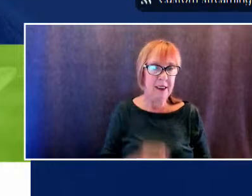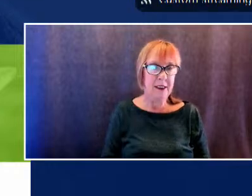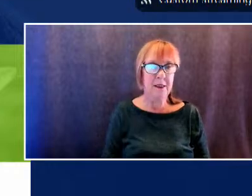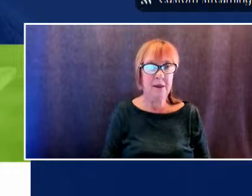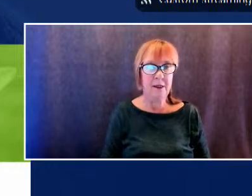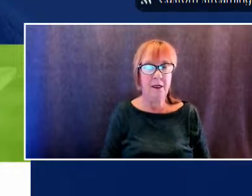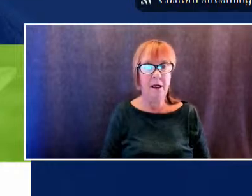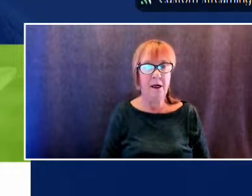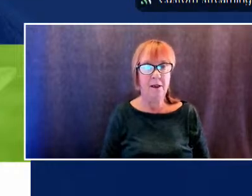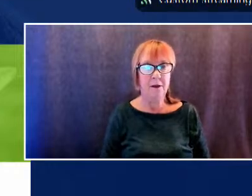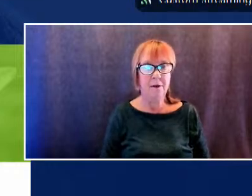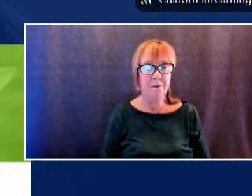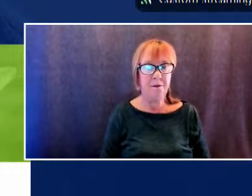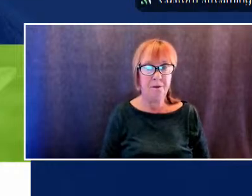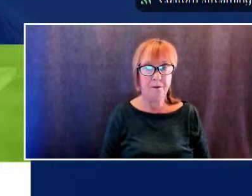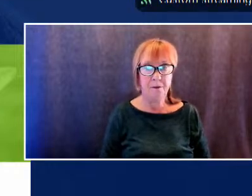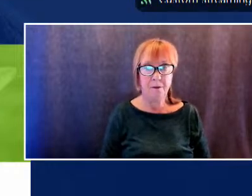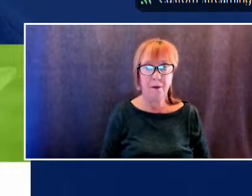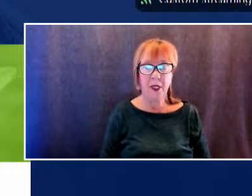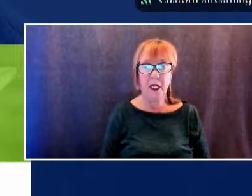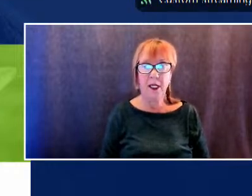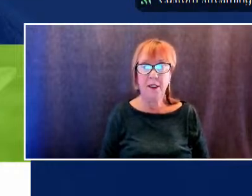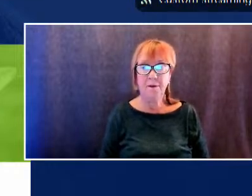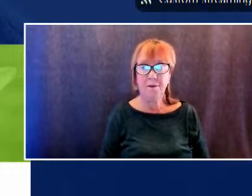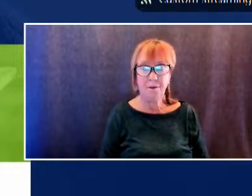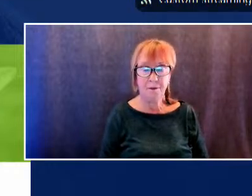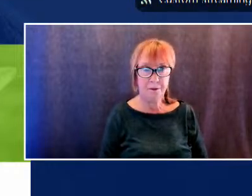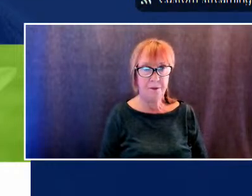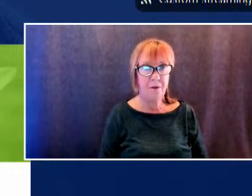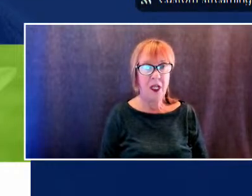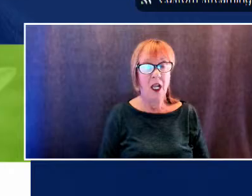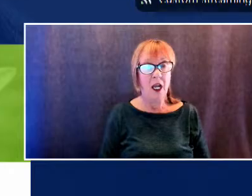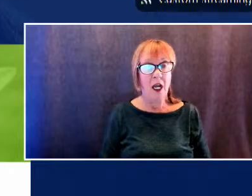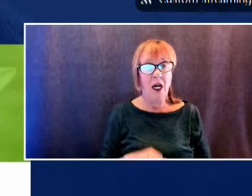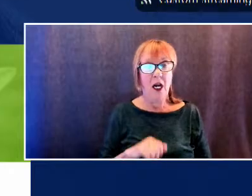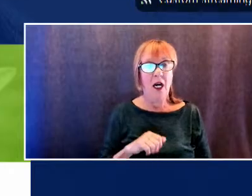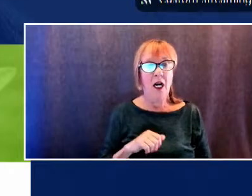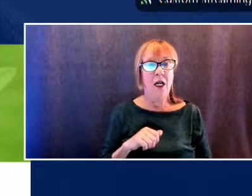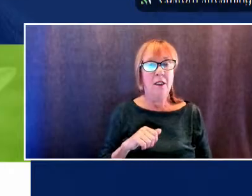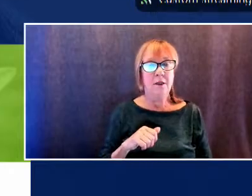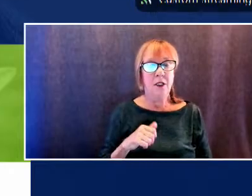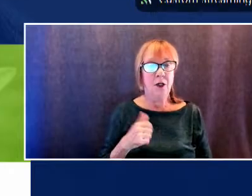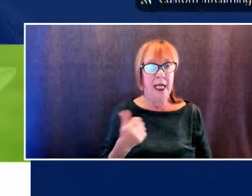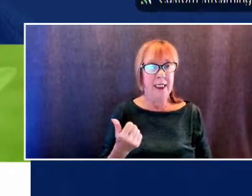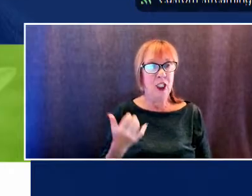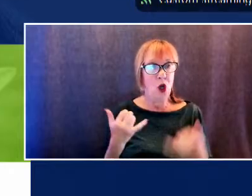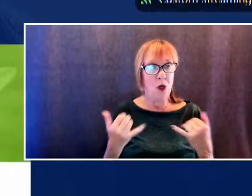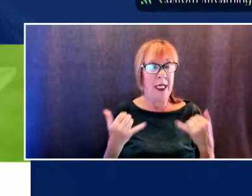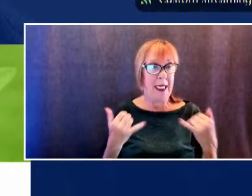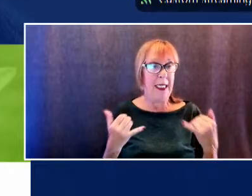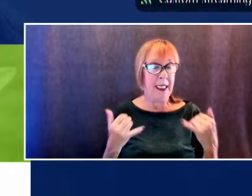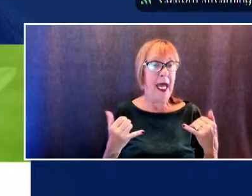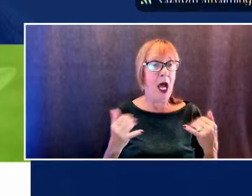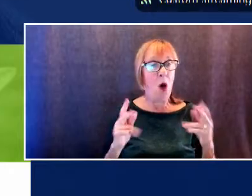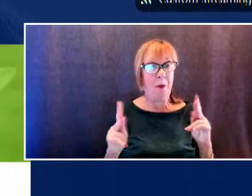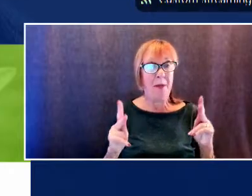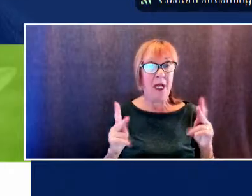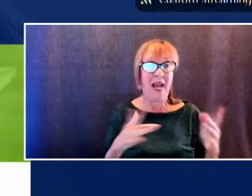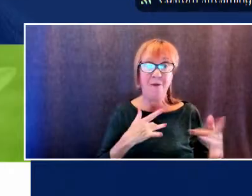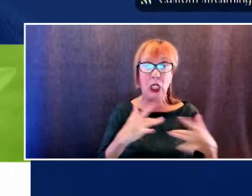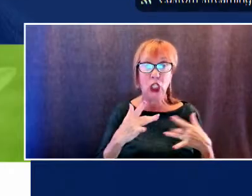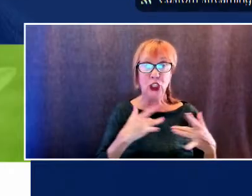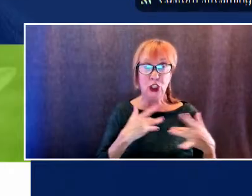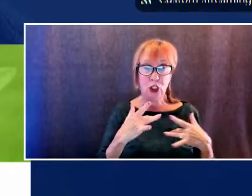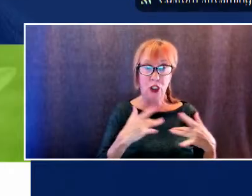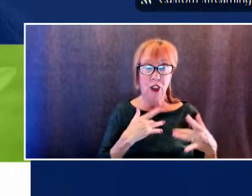One of the other things that has popped up in the midst of all this is concerns about immigration. And so I just thought I would